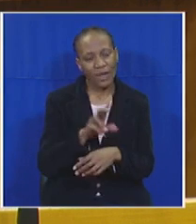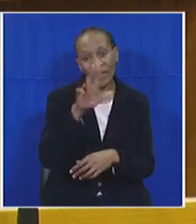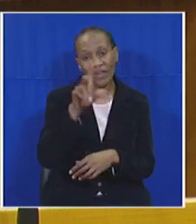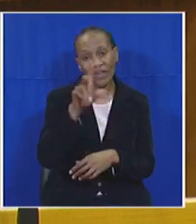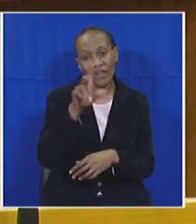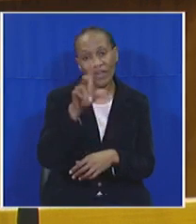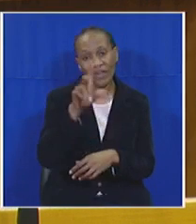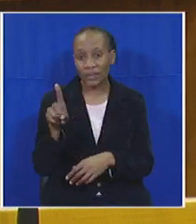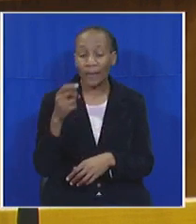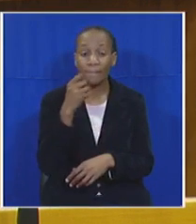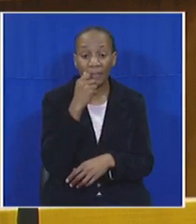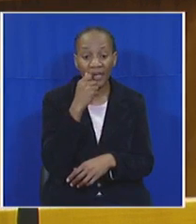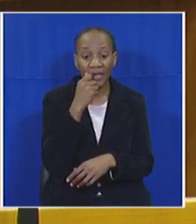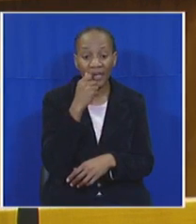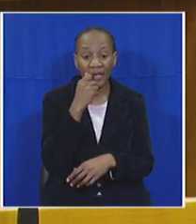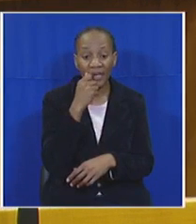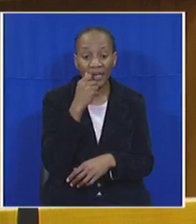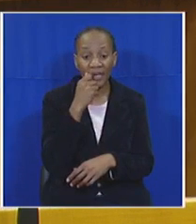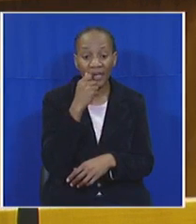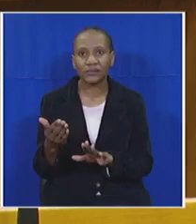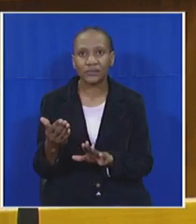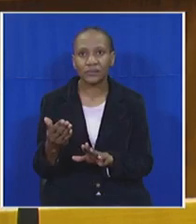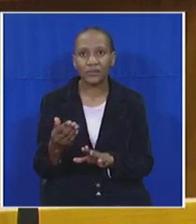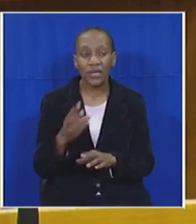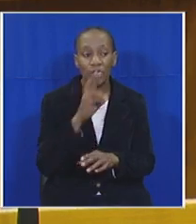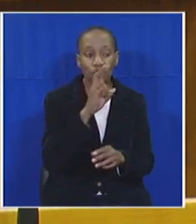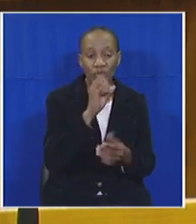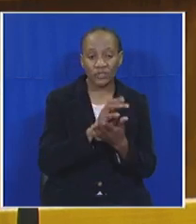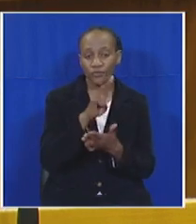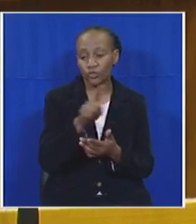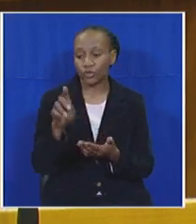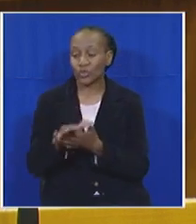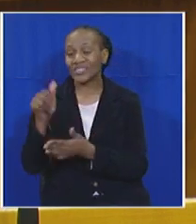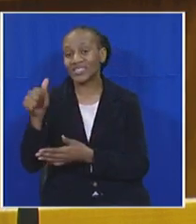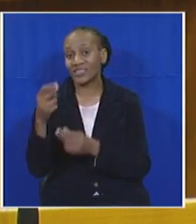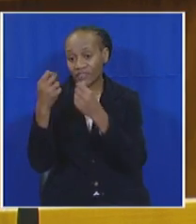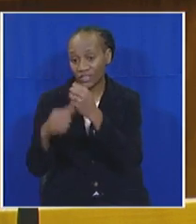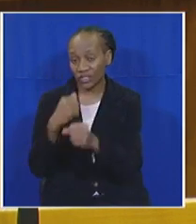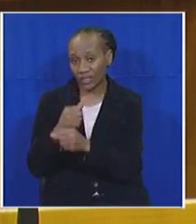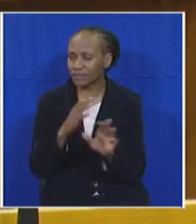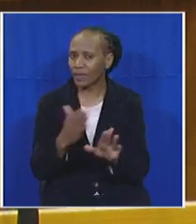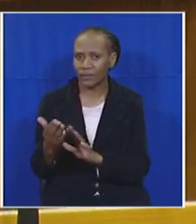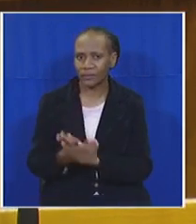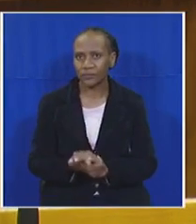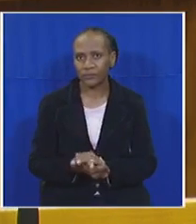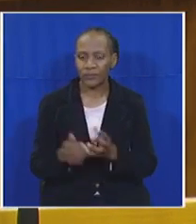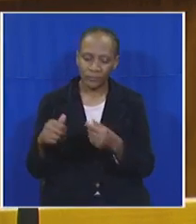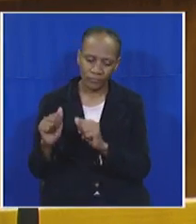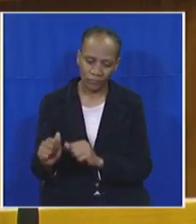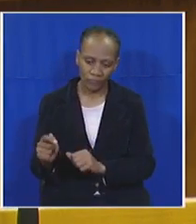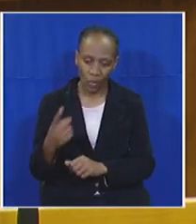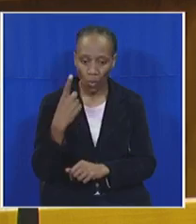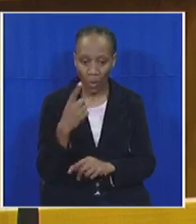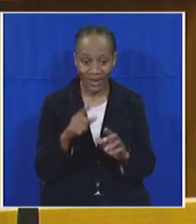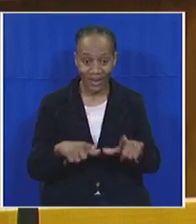male initiates died between the years 2014 and 16 financial years. Chairperson, one life is